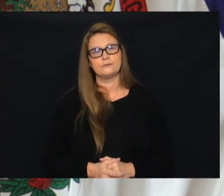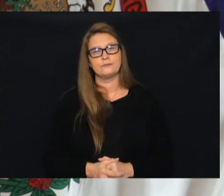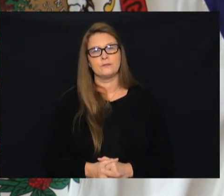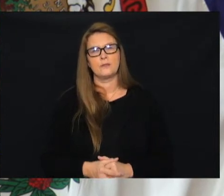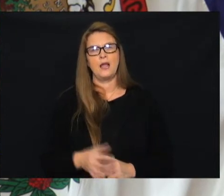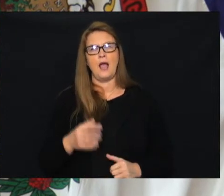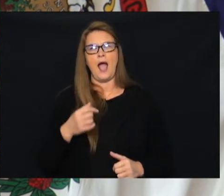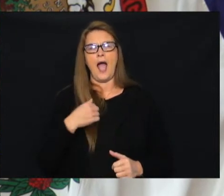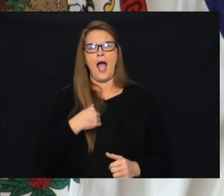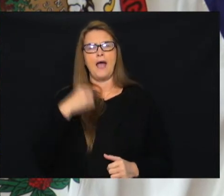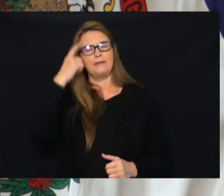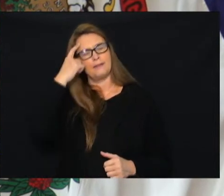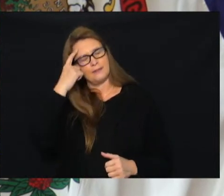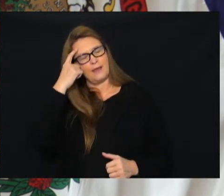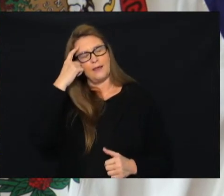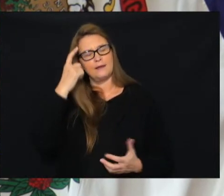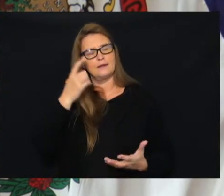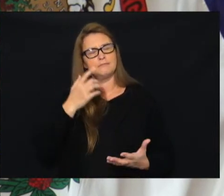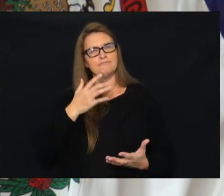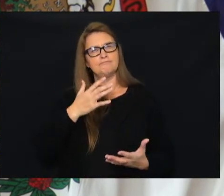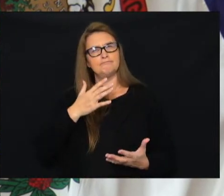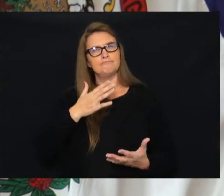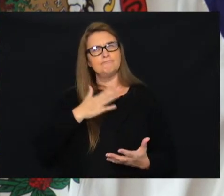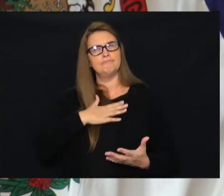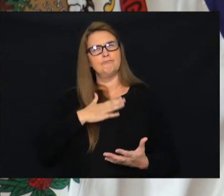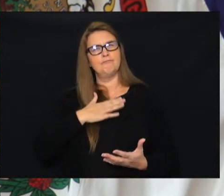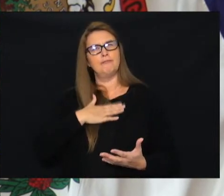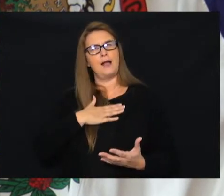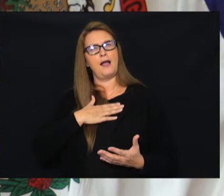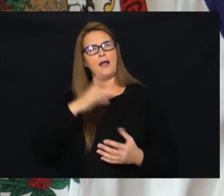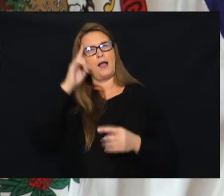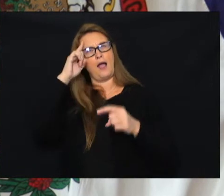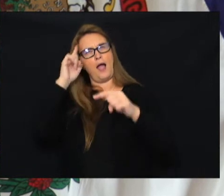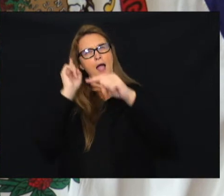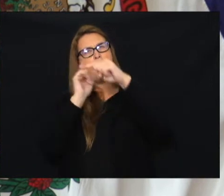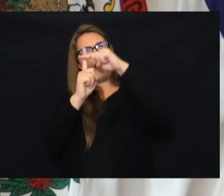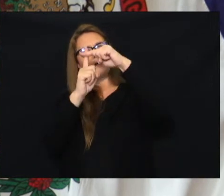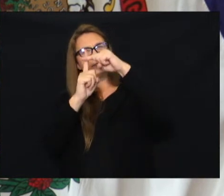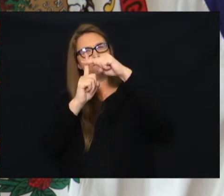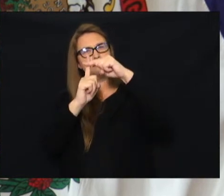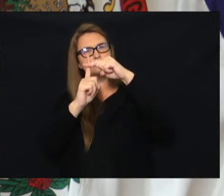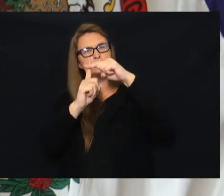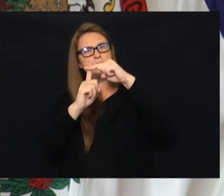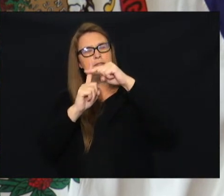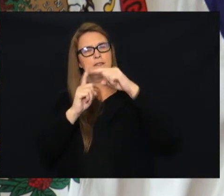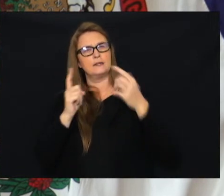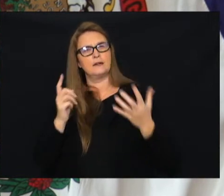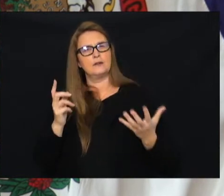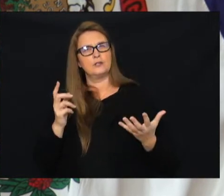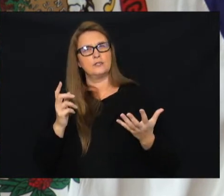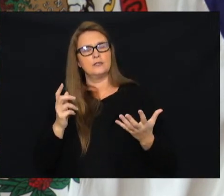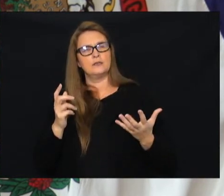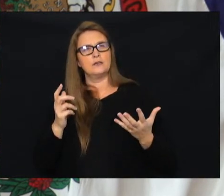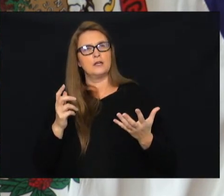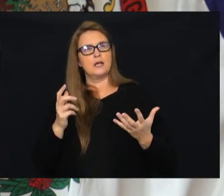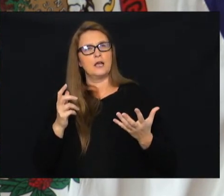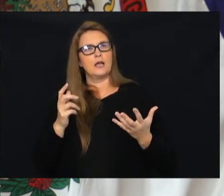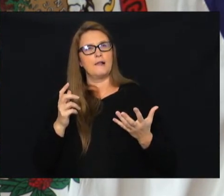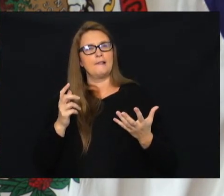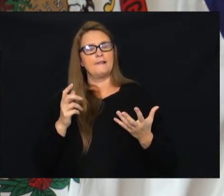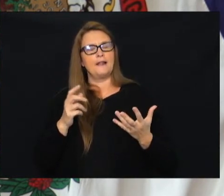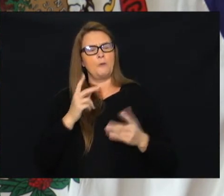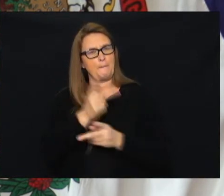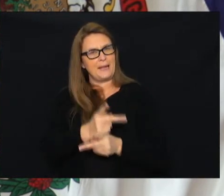optimist, I guess is the right word, but at the same time, I want to be conservative in my views of what I say,